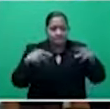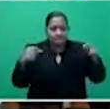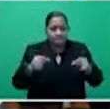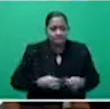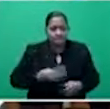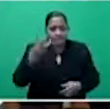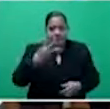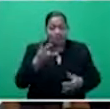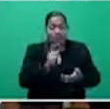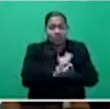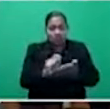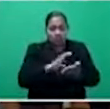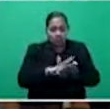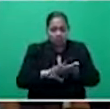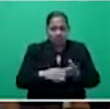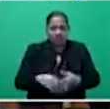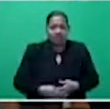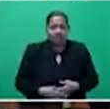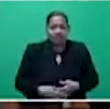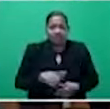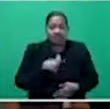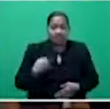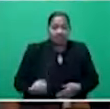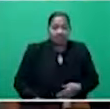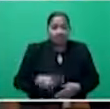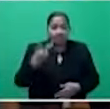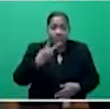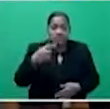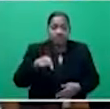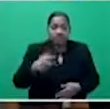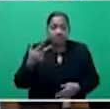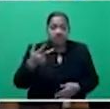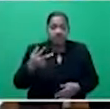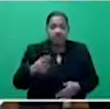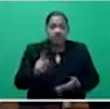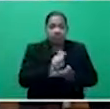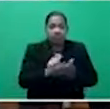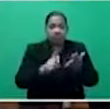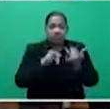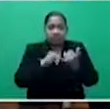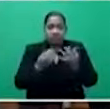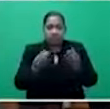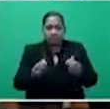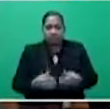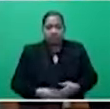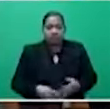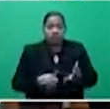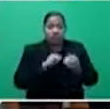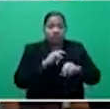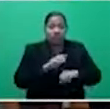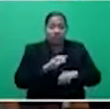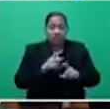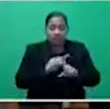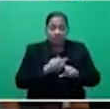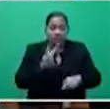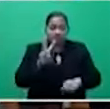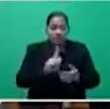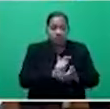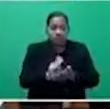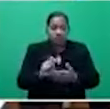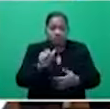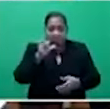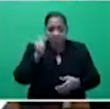trillion. People's Republic of China, 12.8 trillion US dollars. UK, 3 trillion. India, 2.8 trillion.